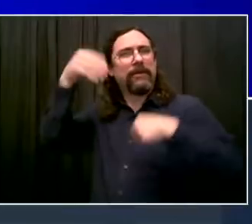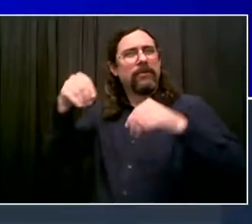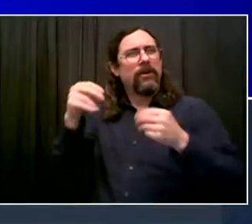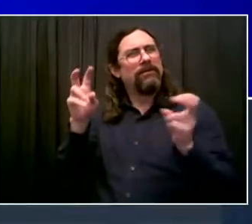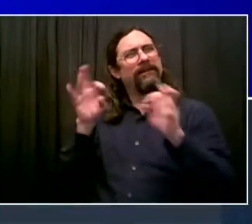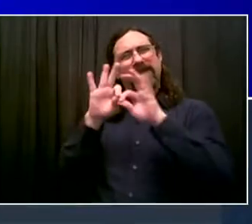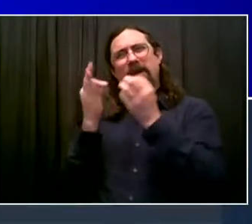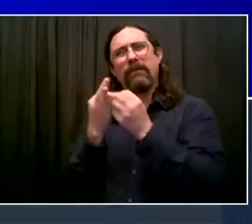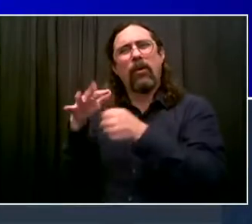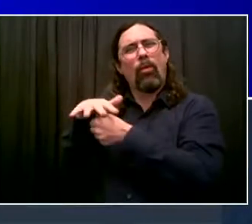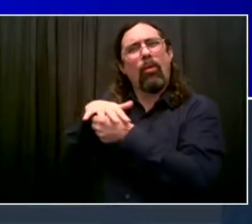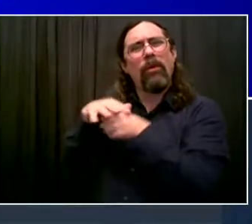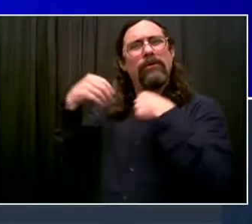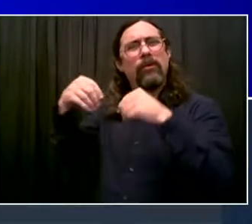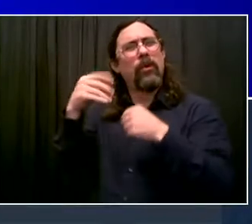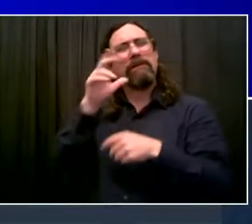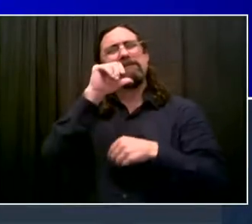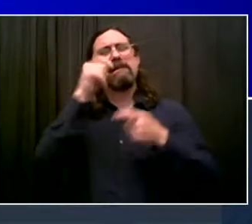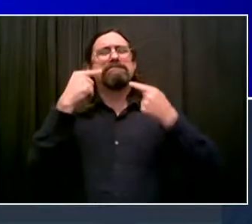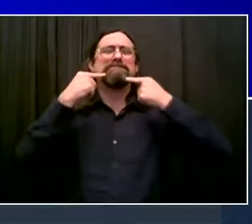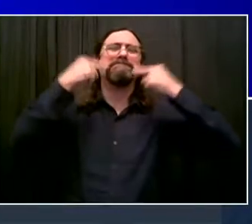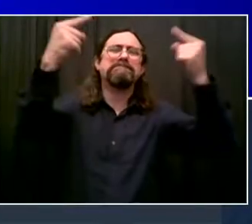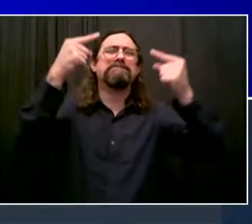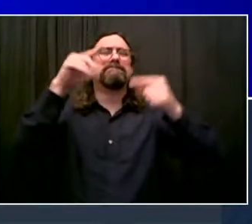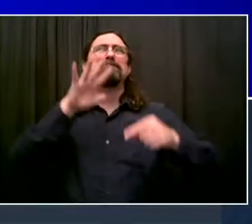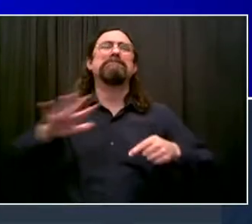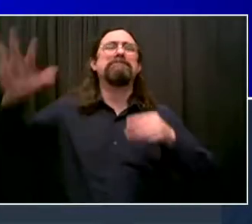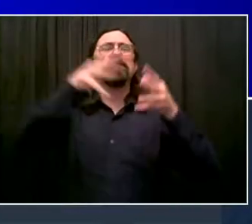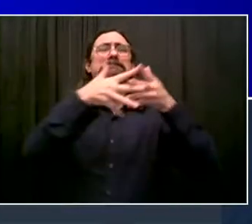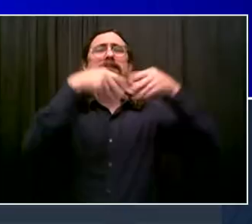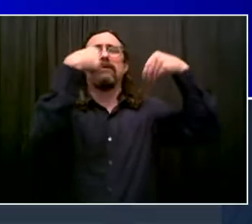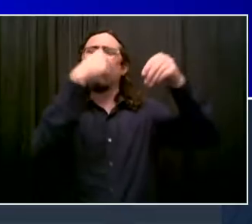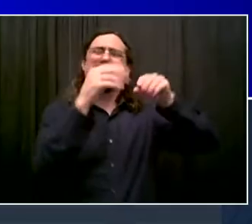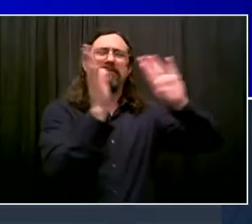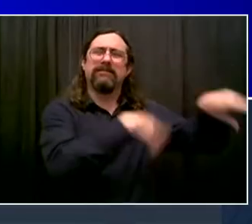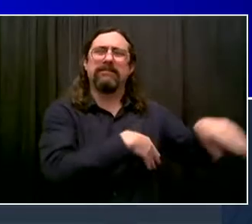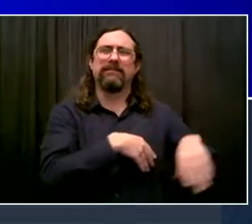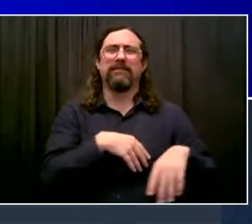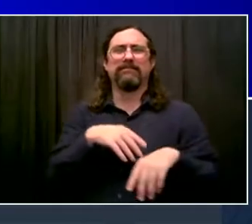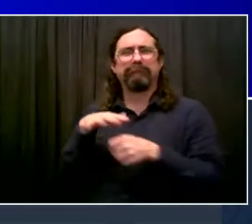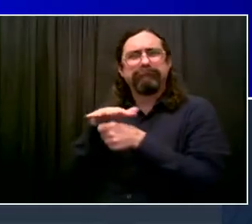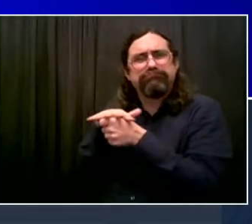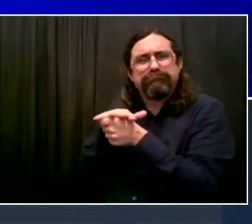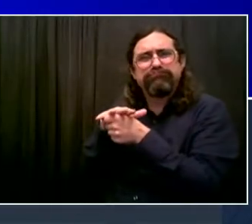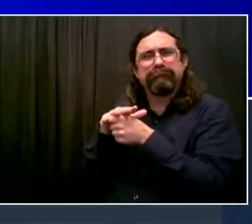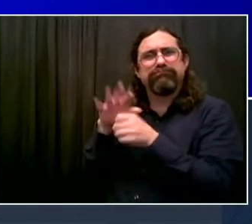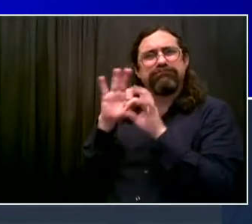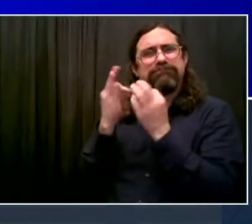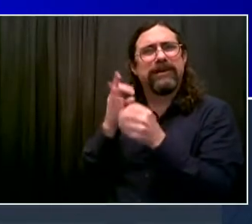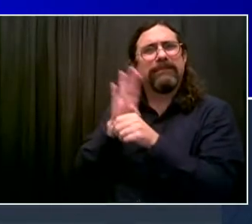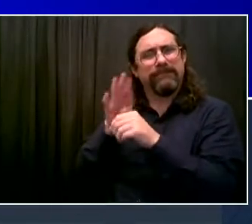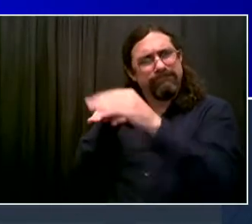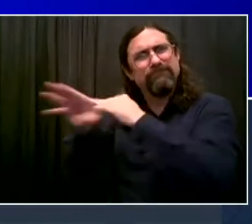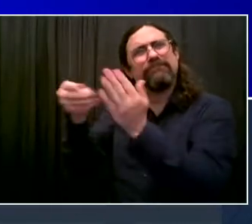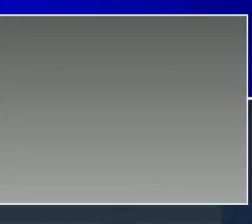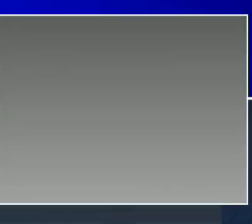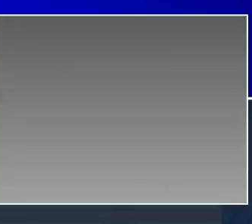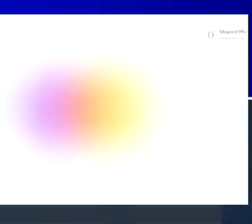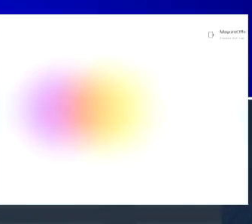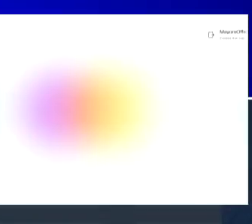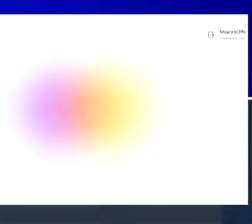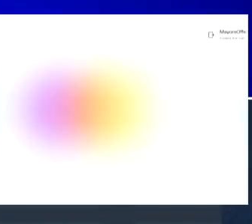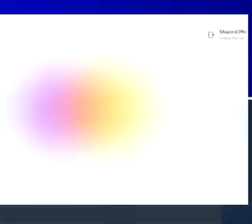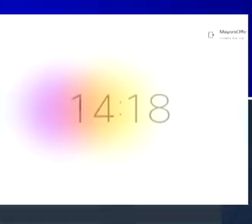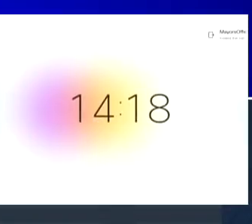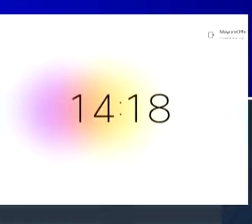City Challenge. We want to see people as much as possible take the dollars they're going to spend, buy local,